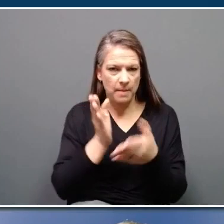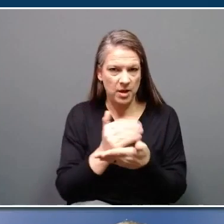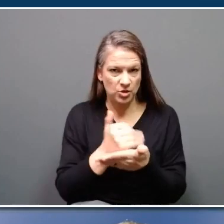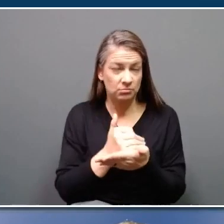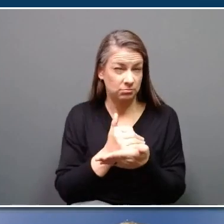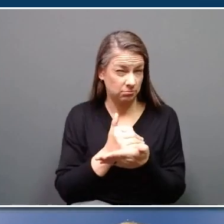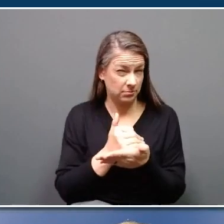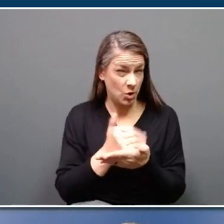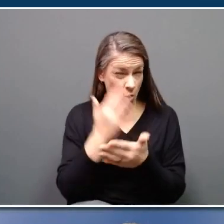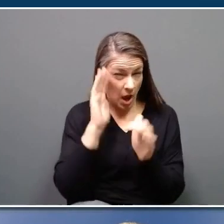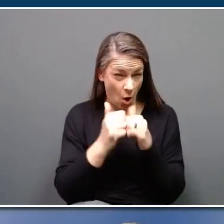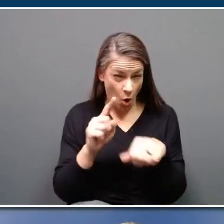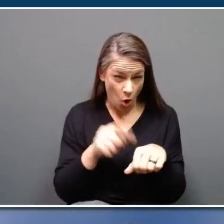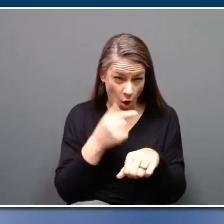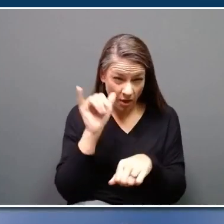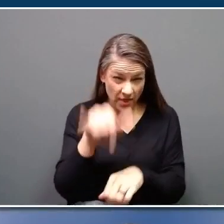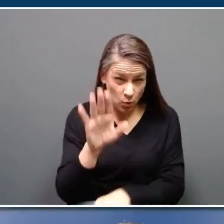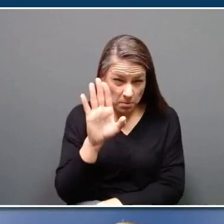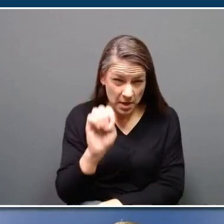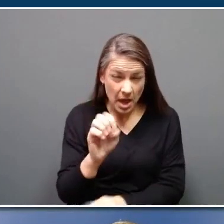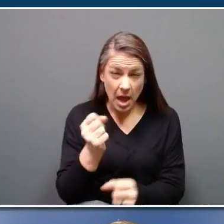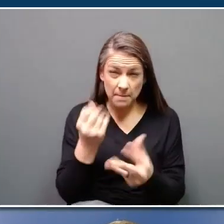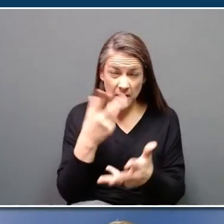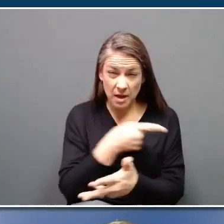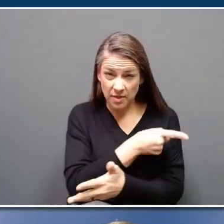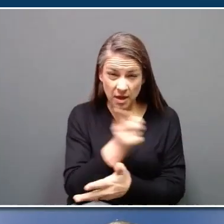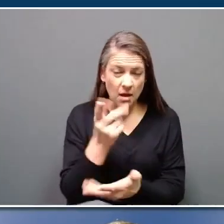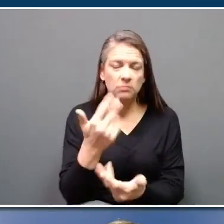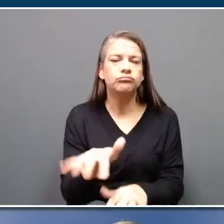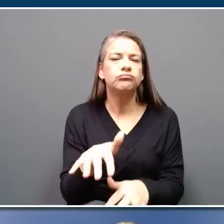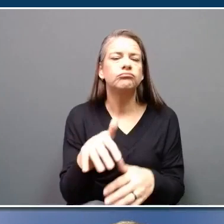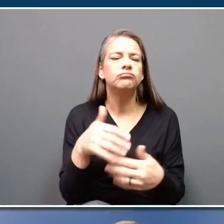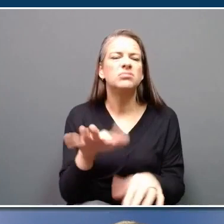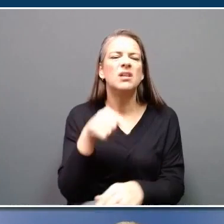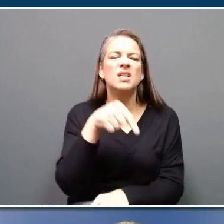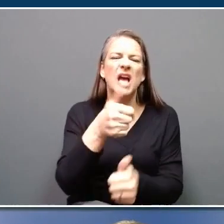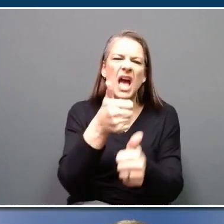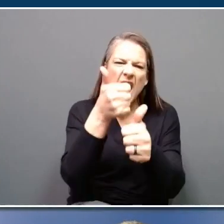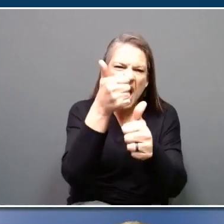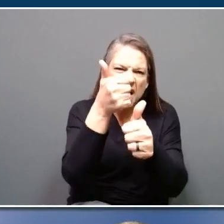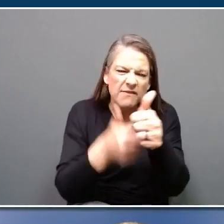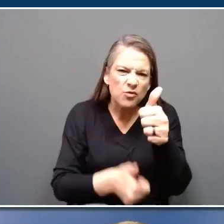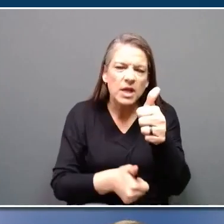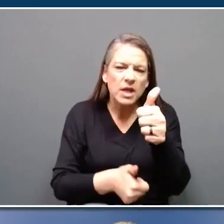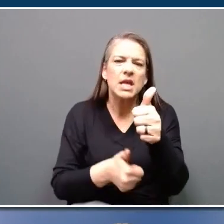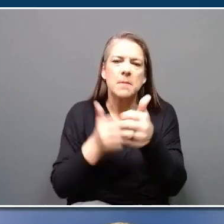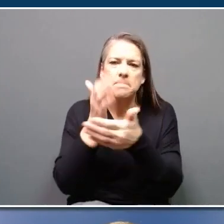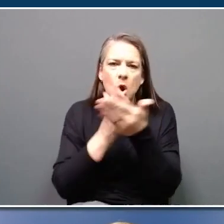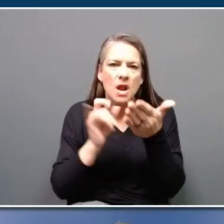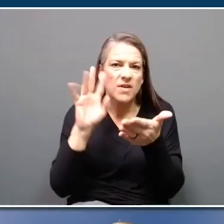long that budget is and how many of them there are. This is basically every single division of government